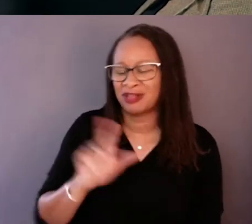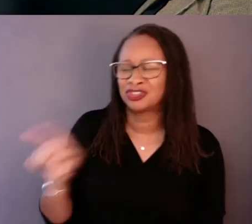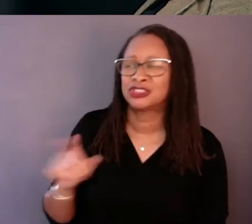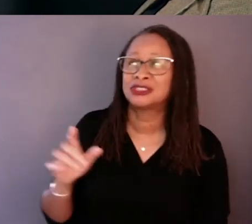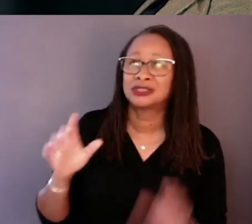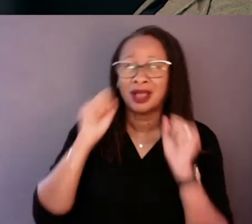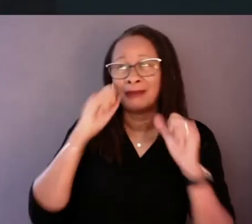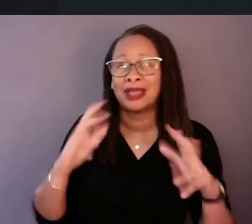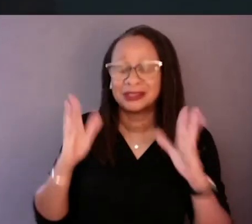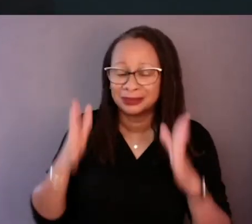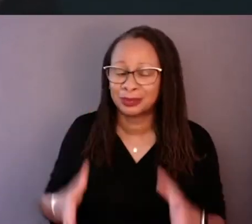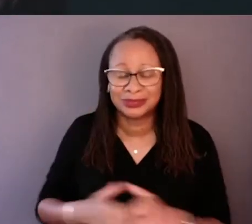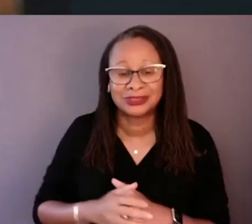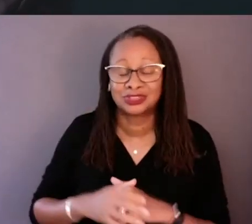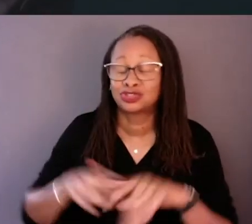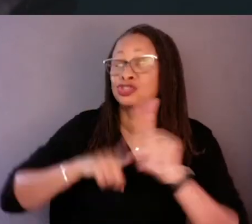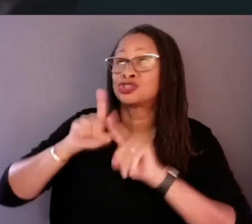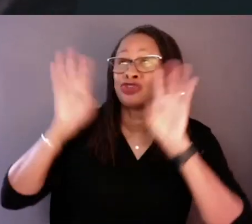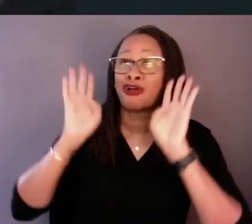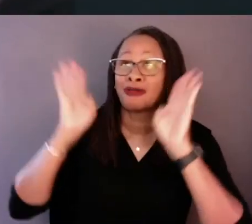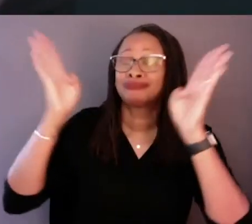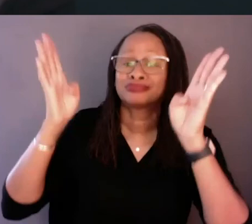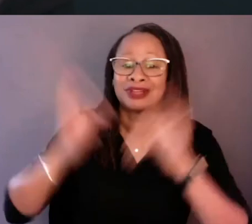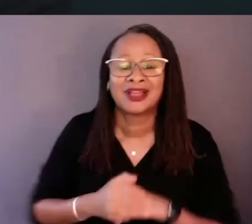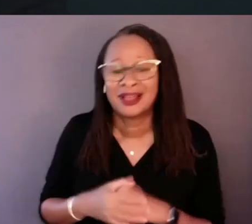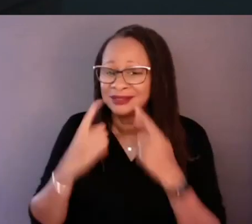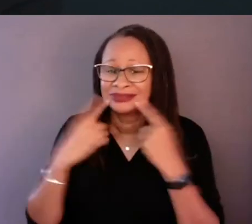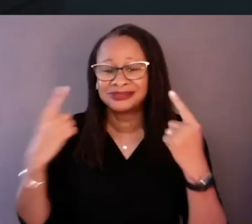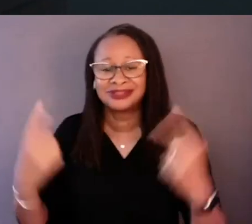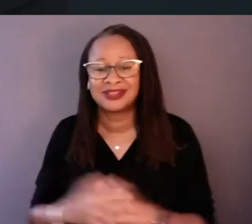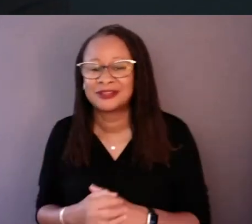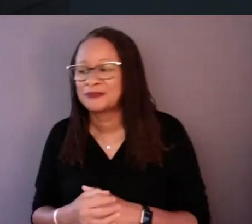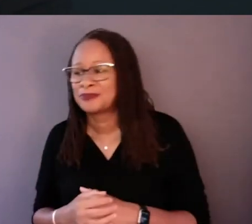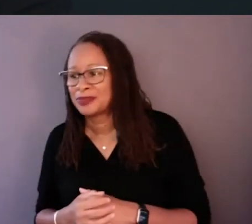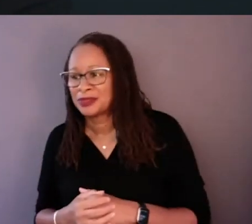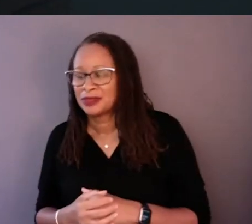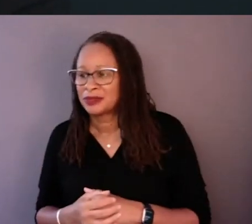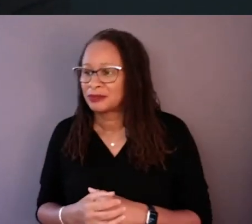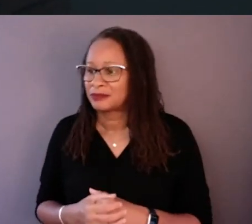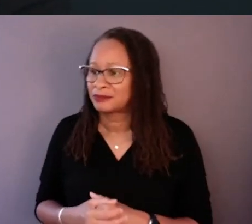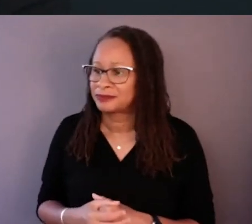she's a star. Yeah, like Alex said, Rondônia is a pretty